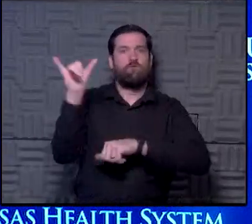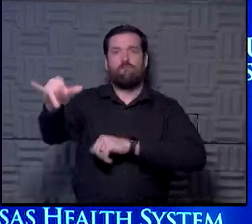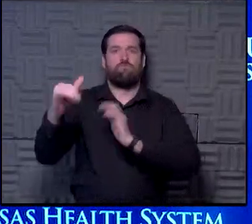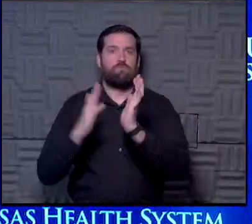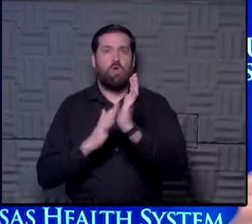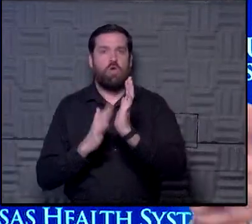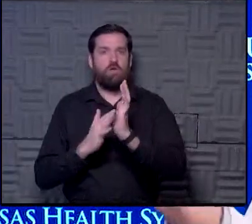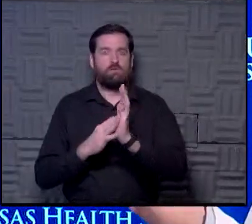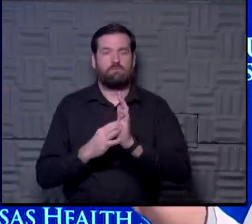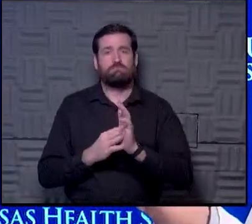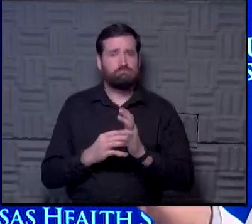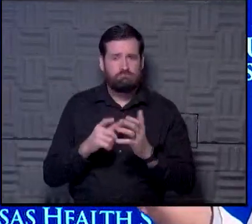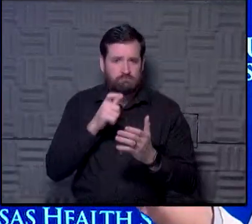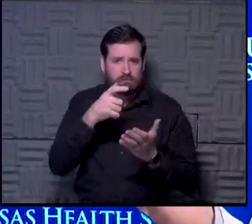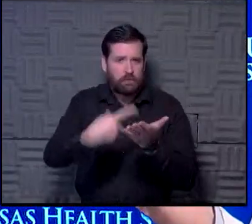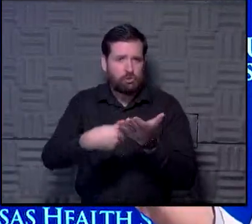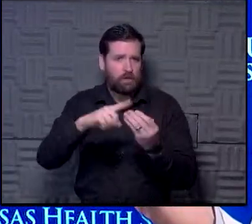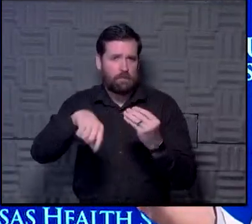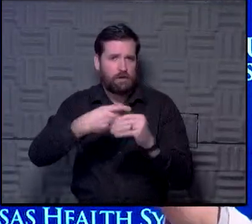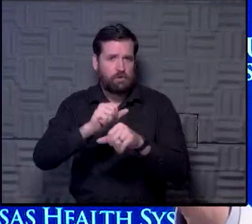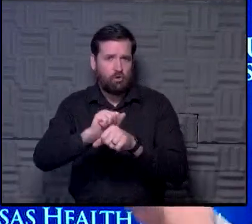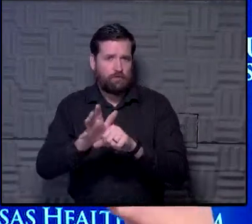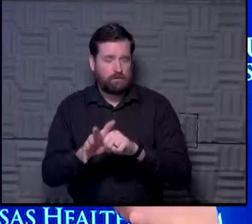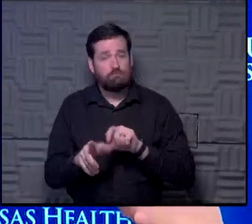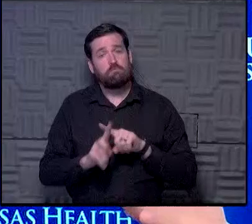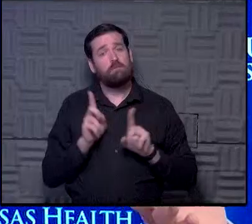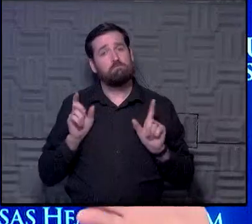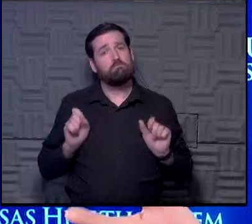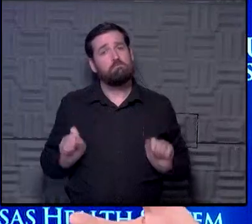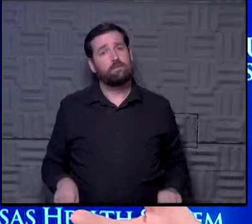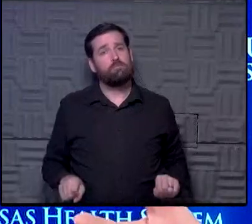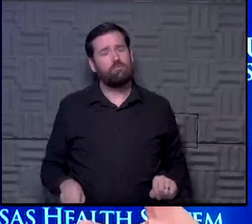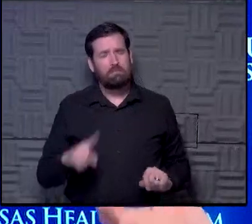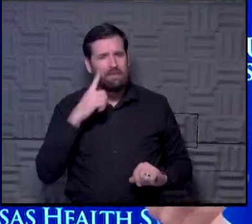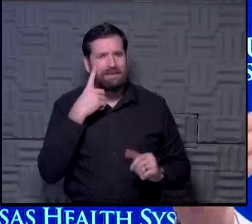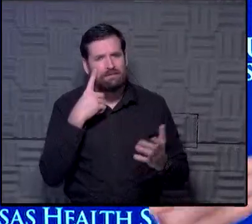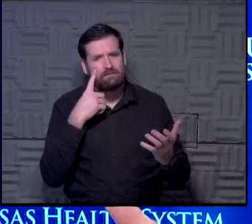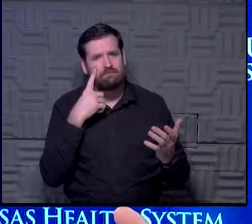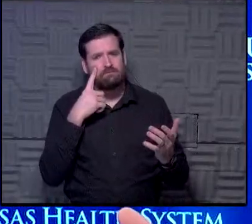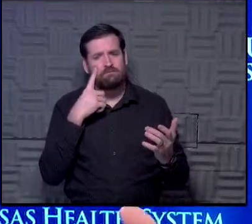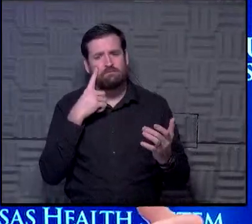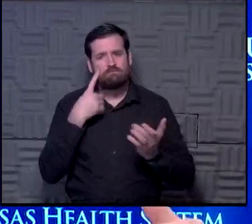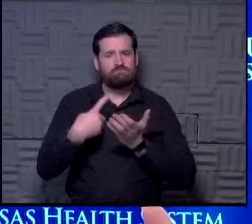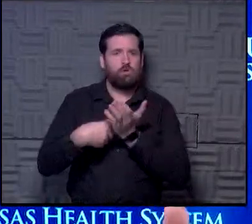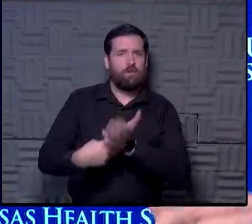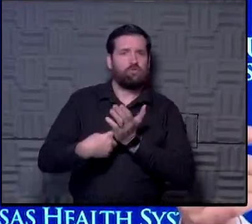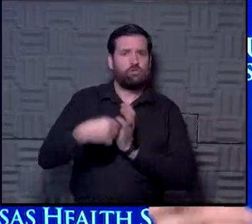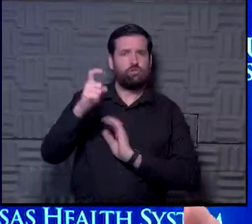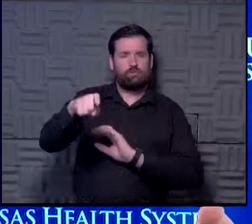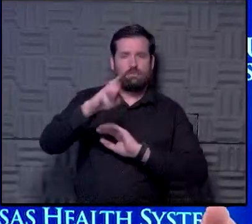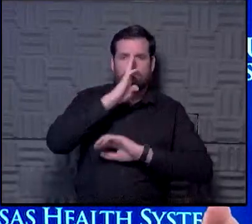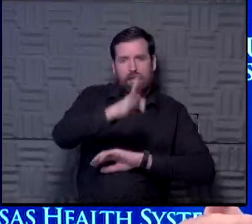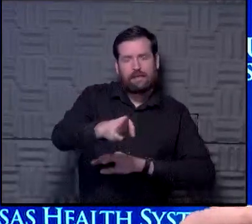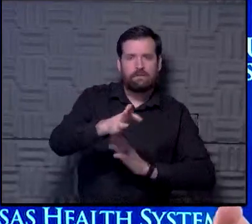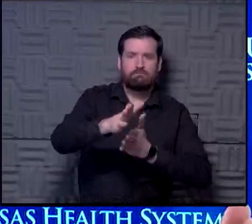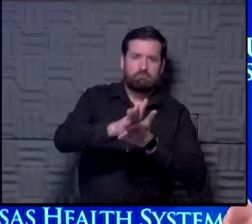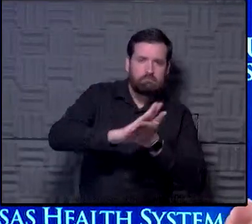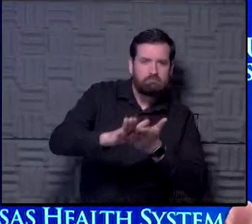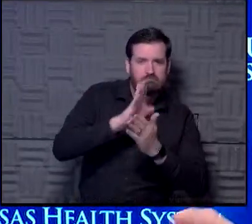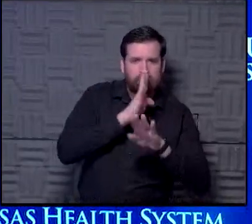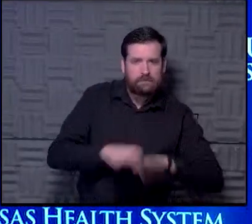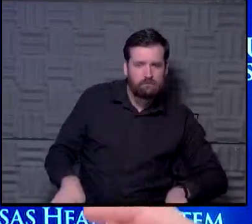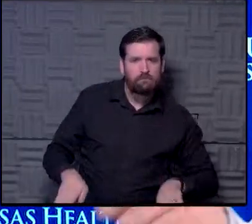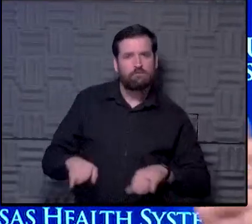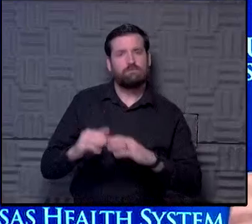Now, he wasn't talking about COVID, but he could have been. Think about that. The conversation should be plain, peaceful, generous,